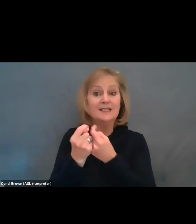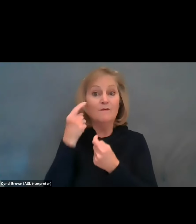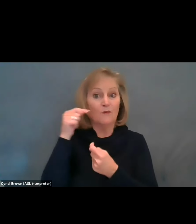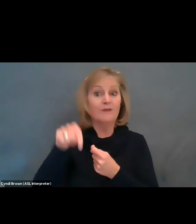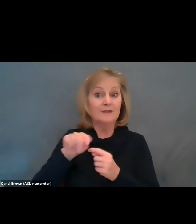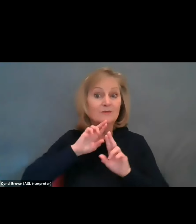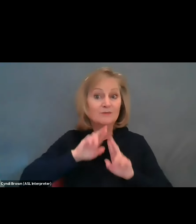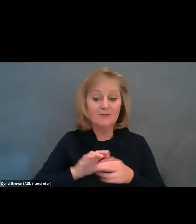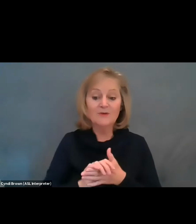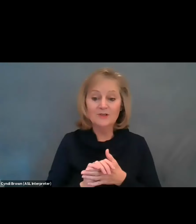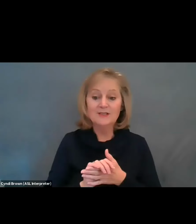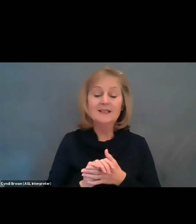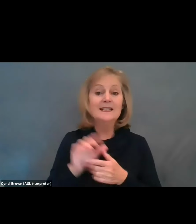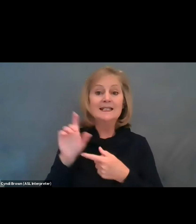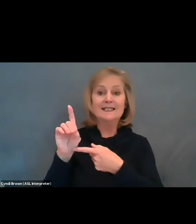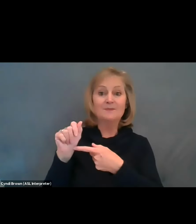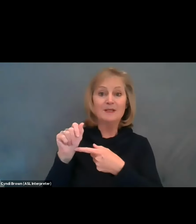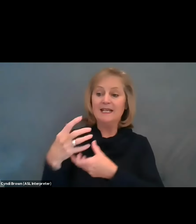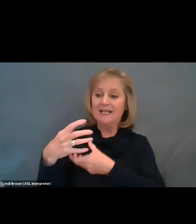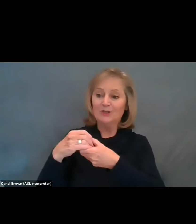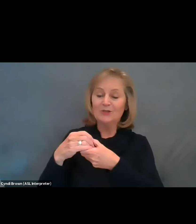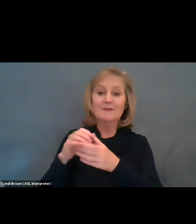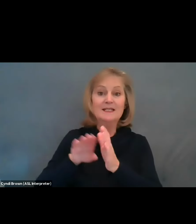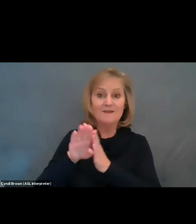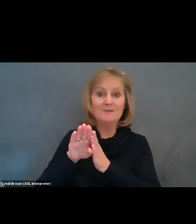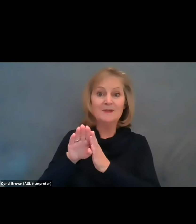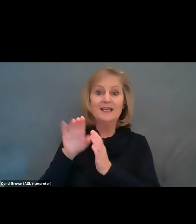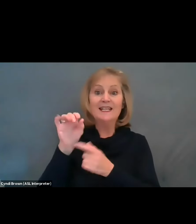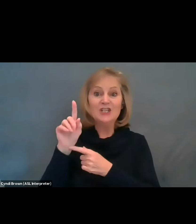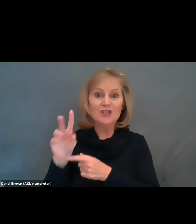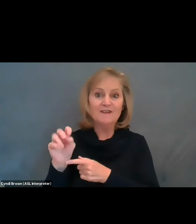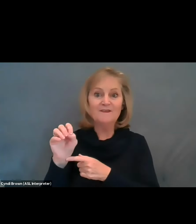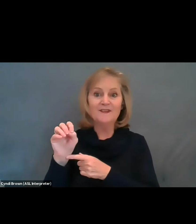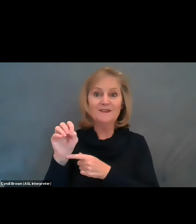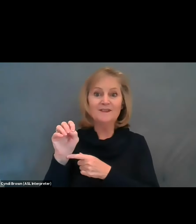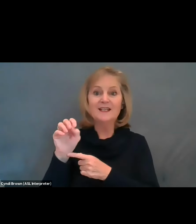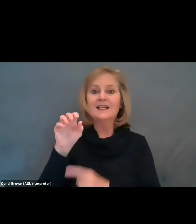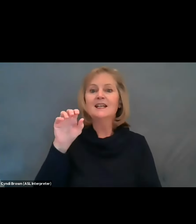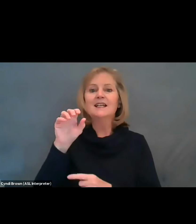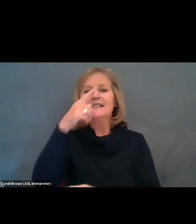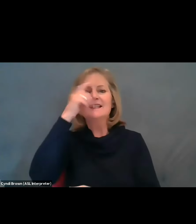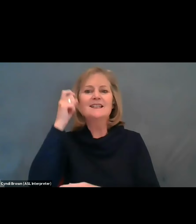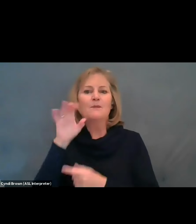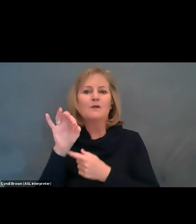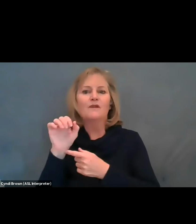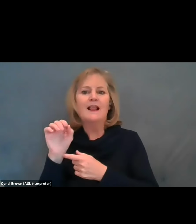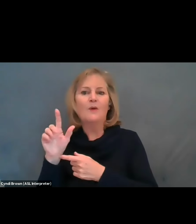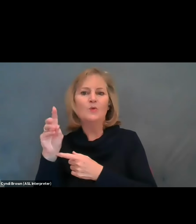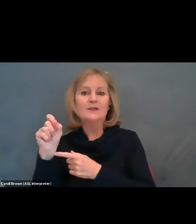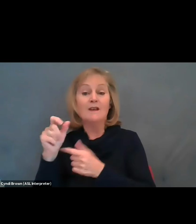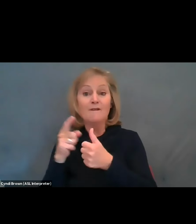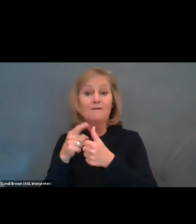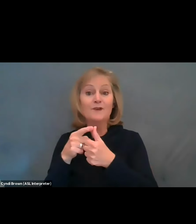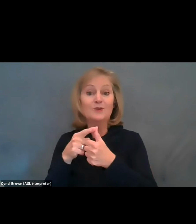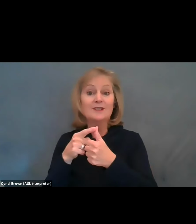this report as Disability Inclusive Development Initiative Summer Fellows. And so first, I would